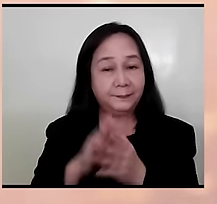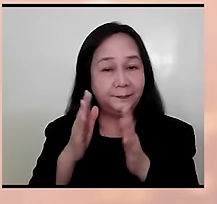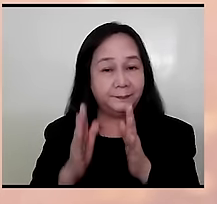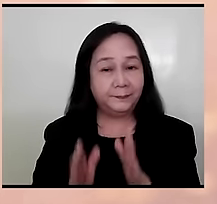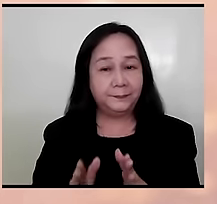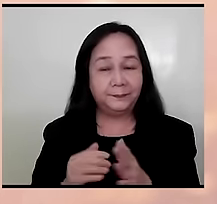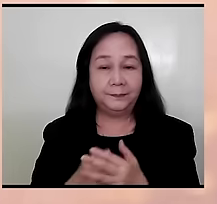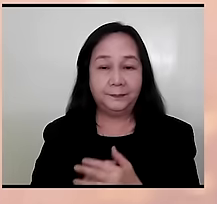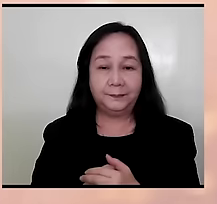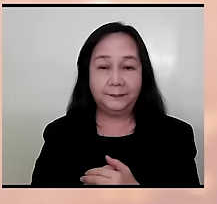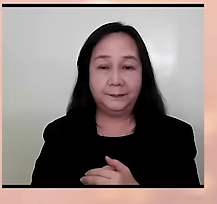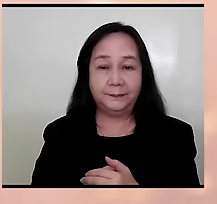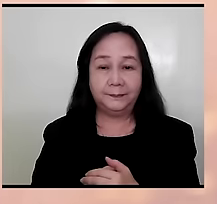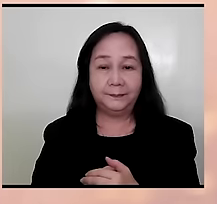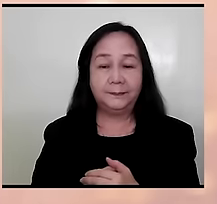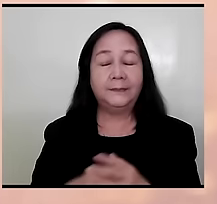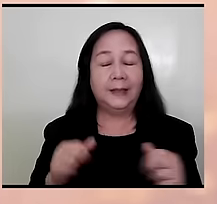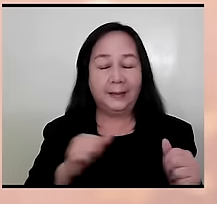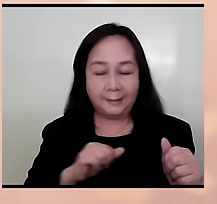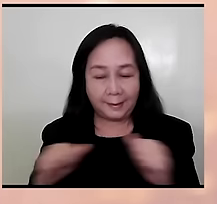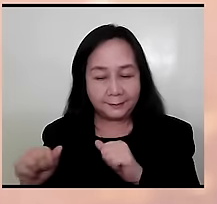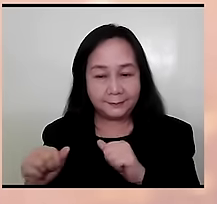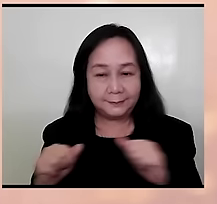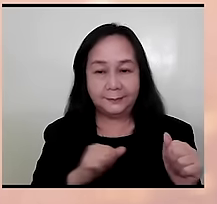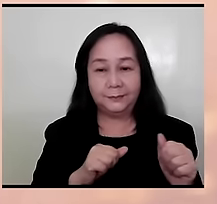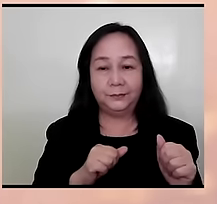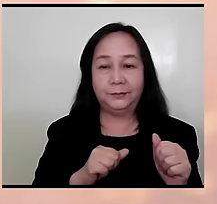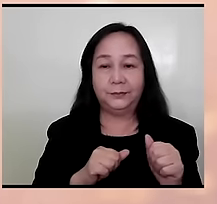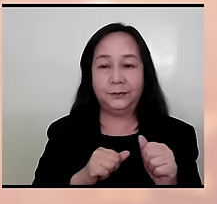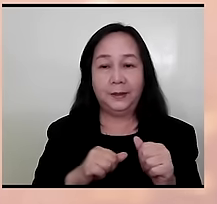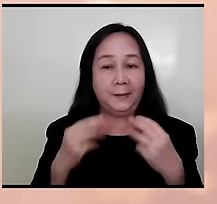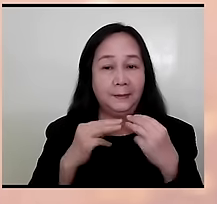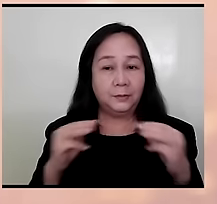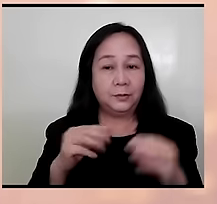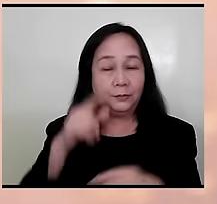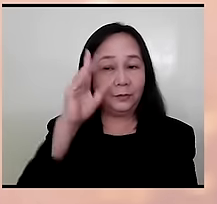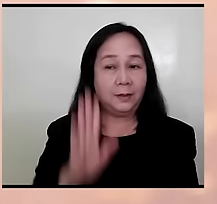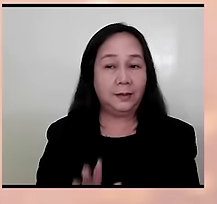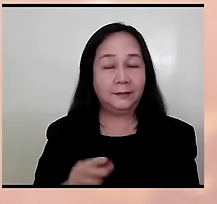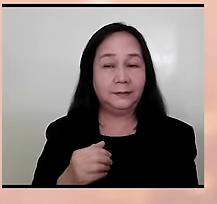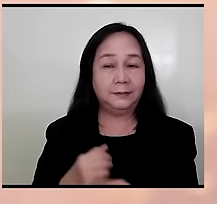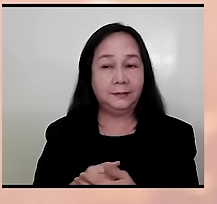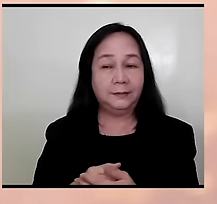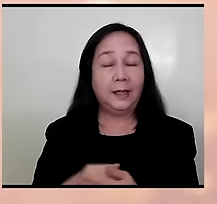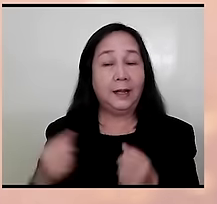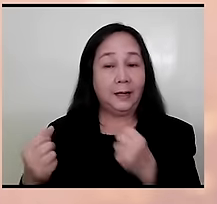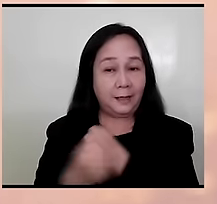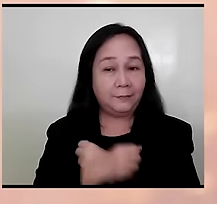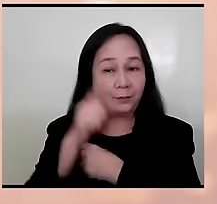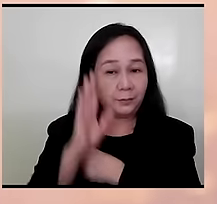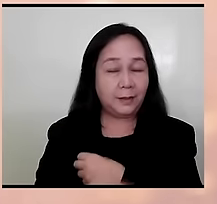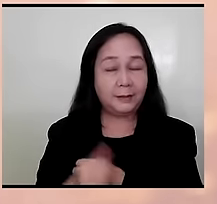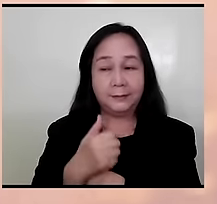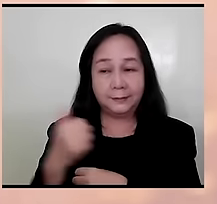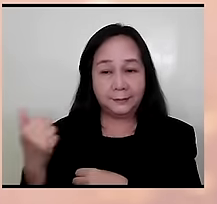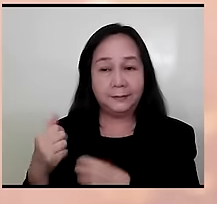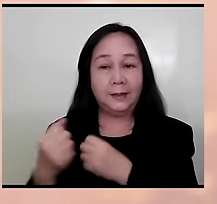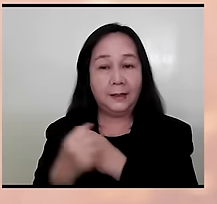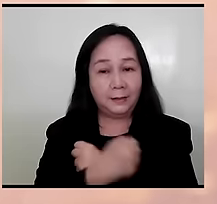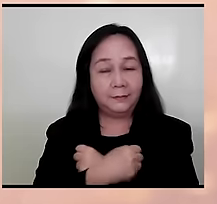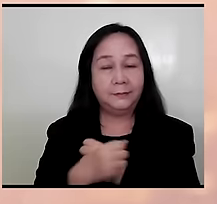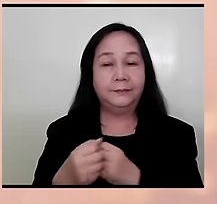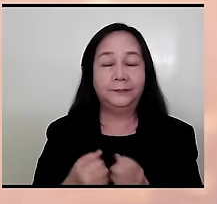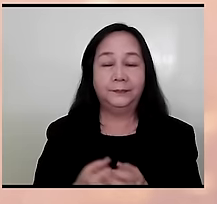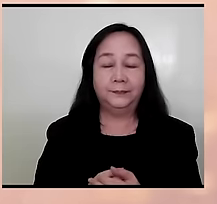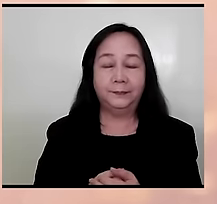an active agent of love, love of God and love of neighbor. Look, faith in the wounded